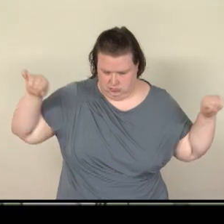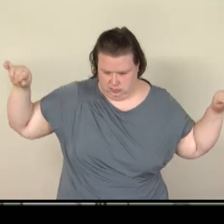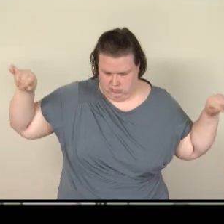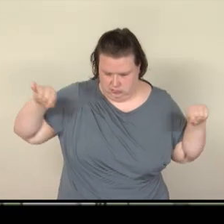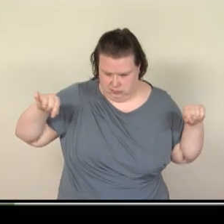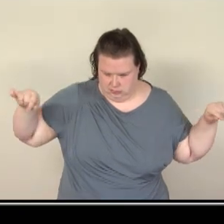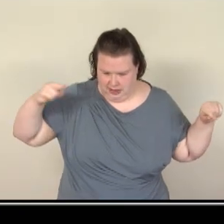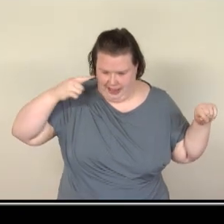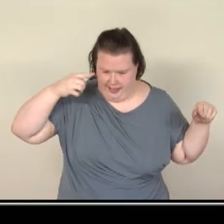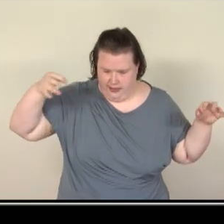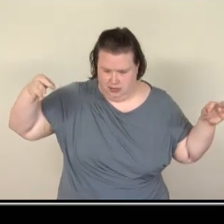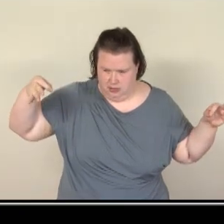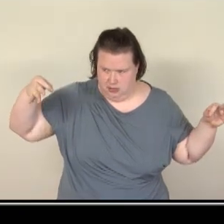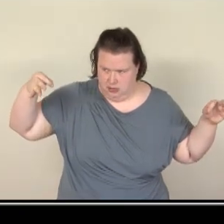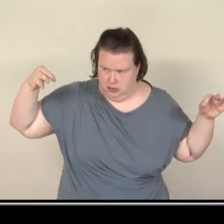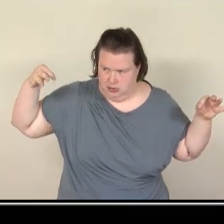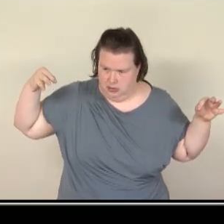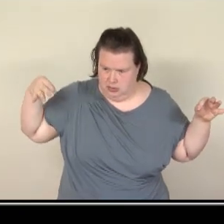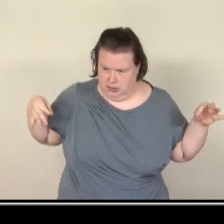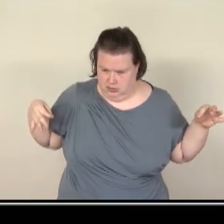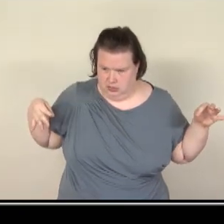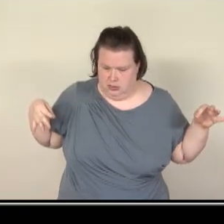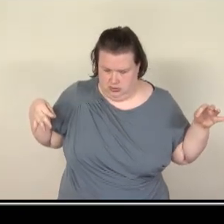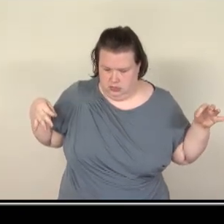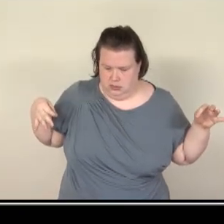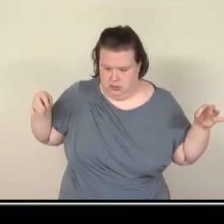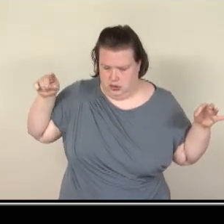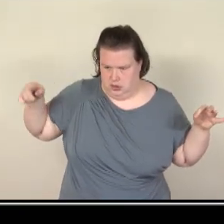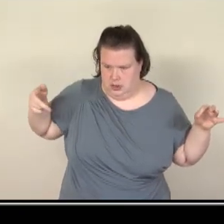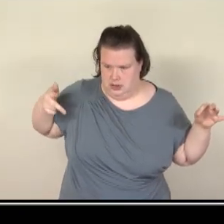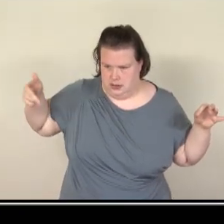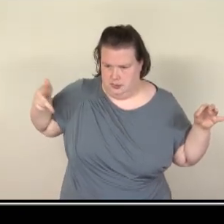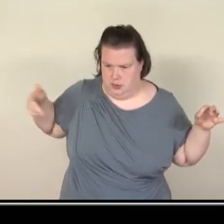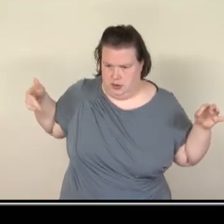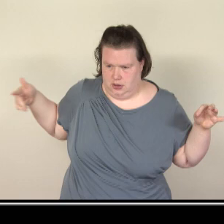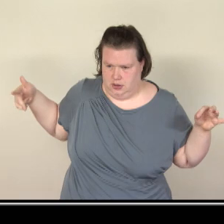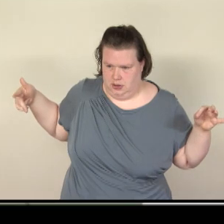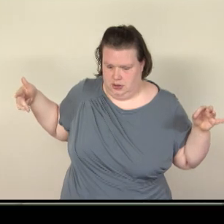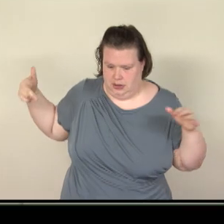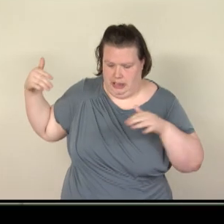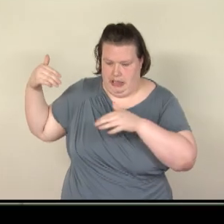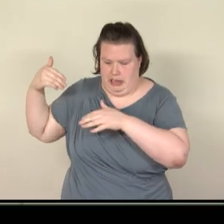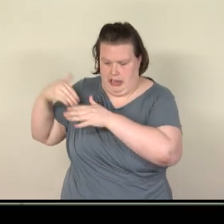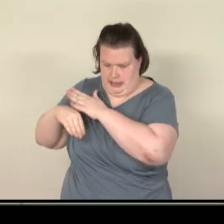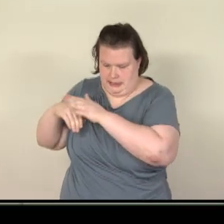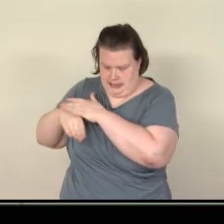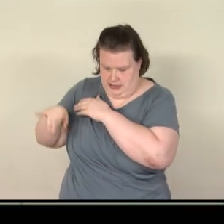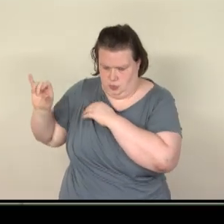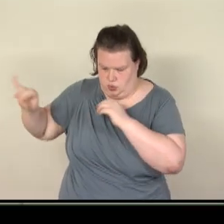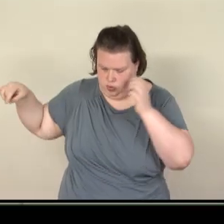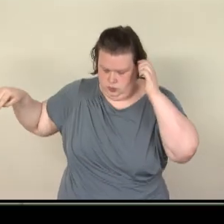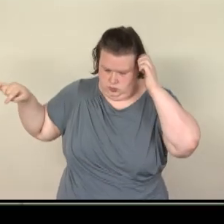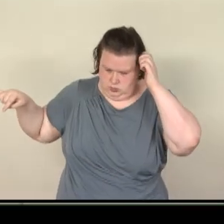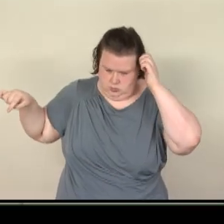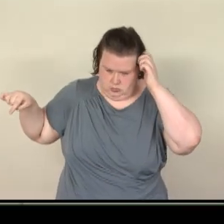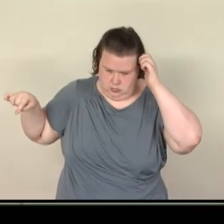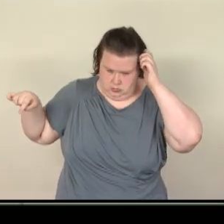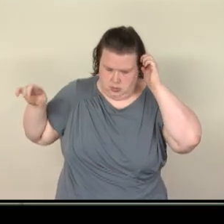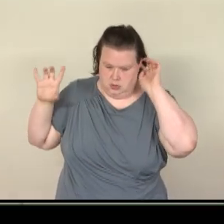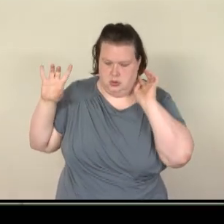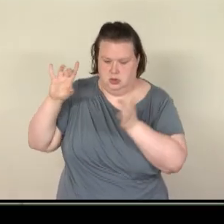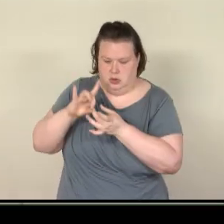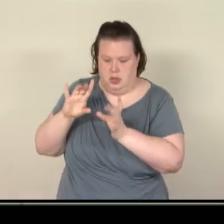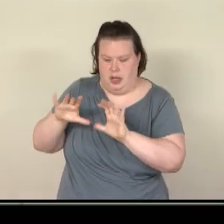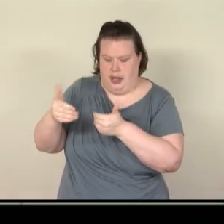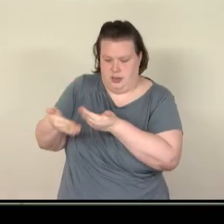to, I think, move it down so that this parking lot is actually accessible off of Kendrick, but we would tie into this